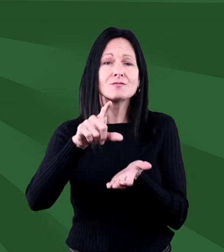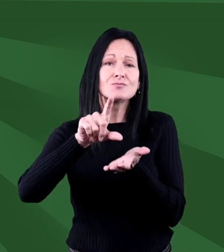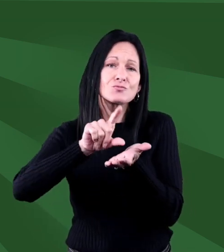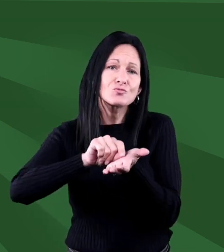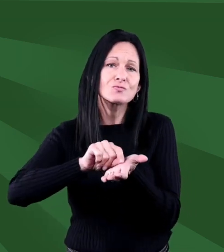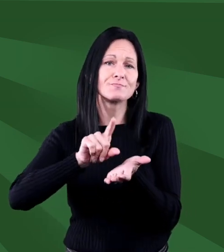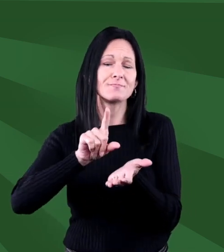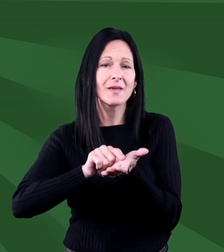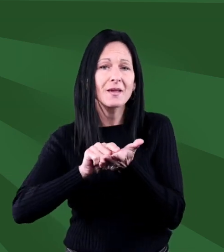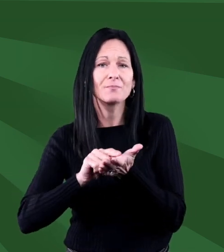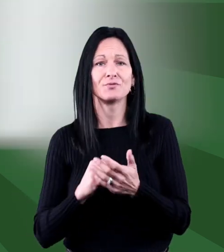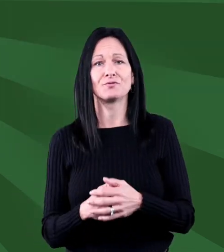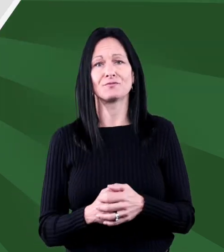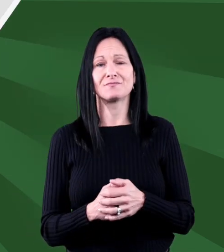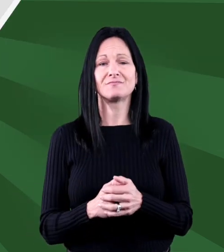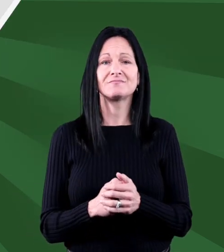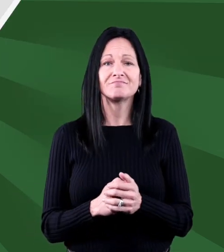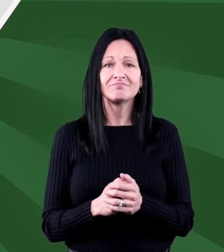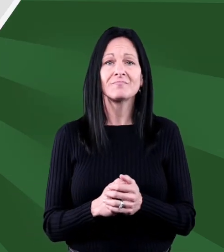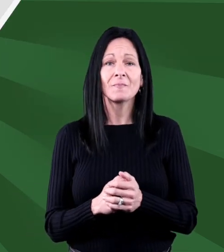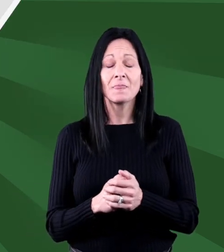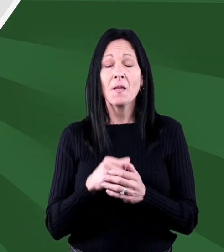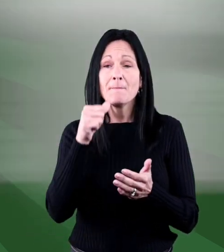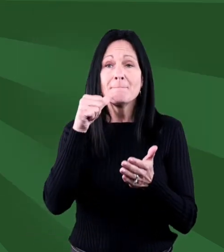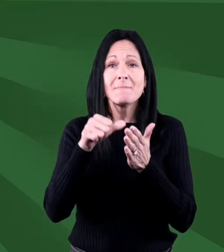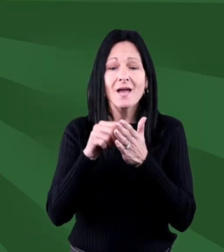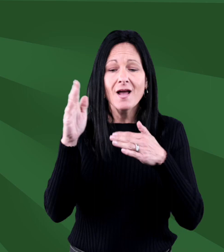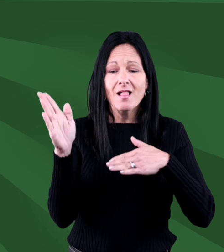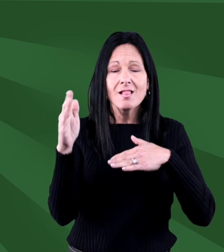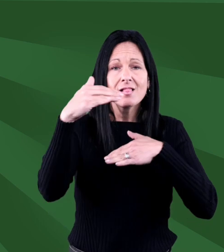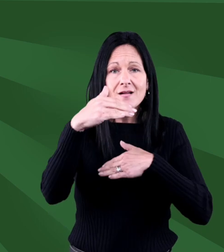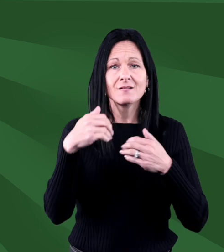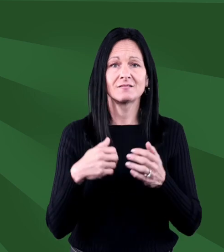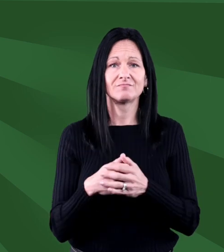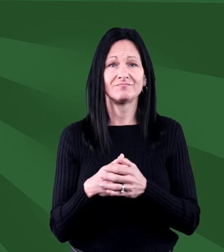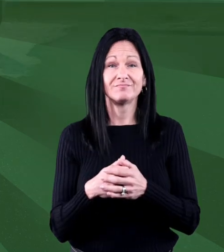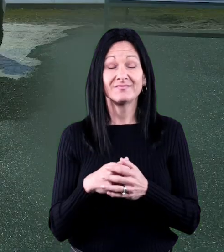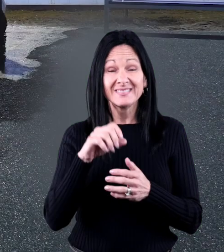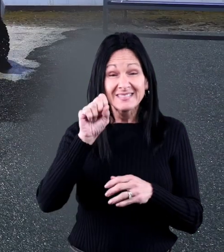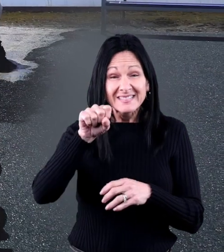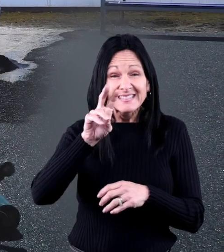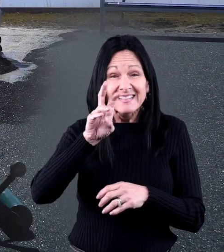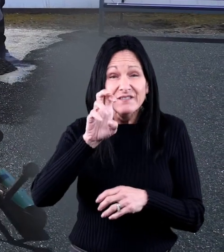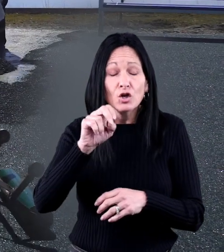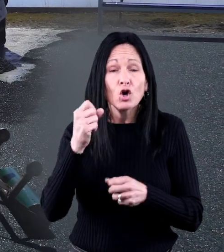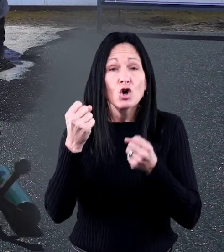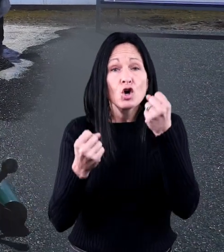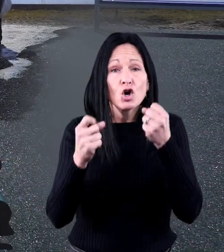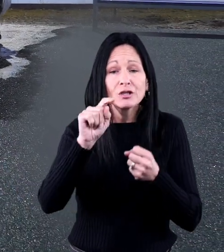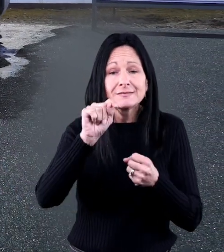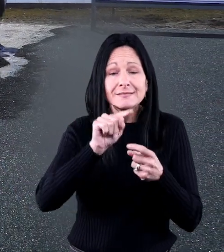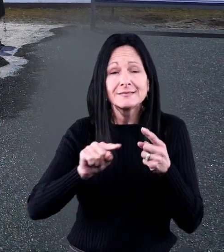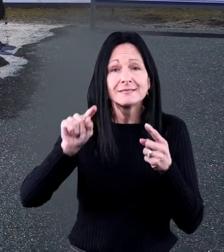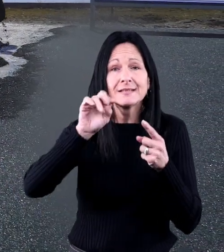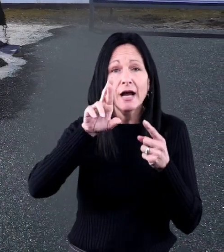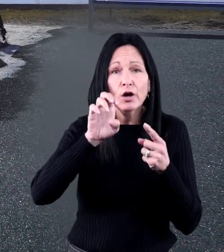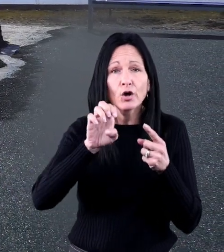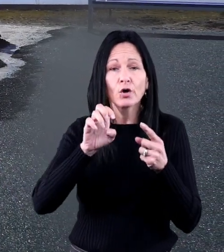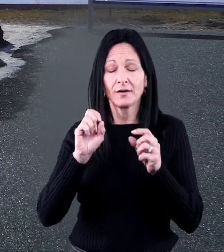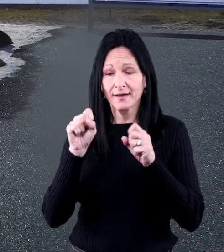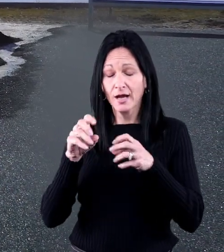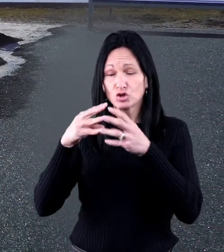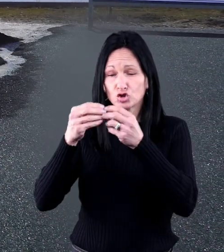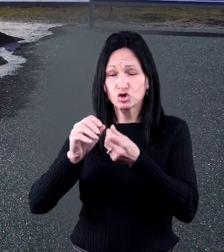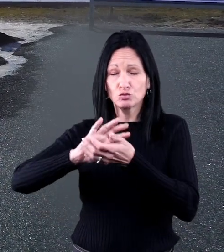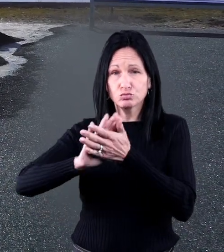glass jars, newspapers, and mailers. Even used car tires can be recycled